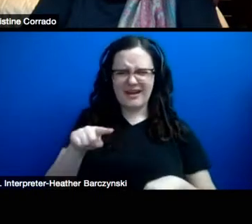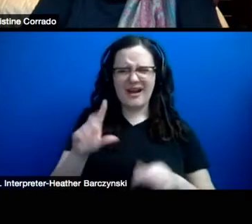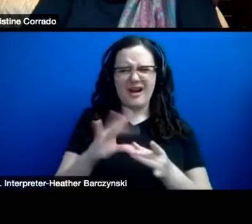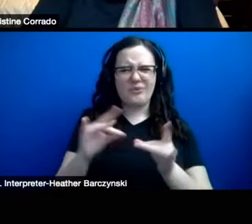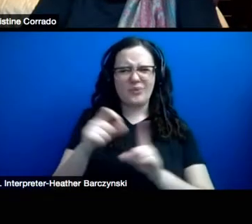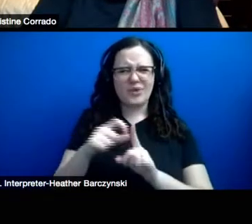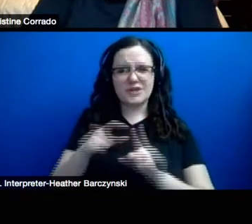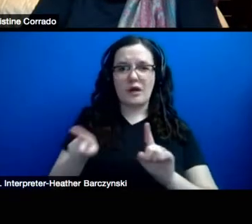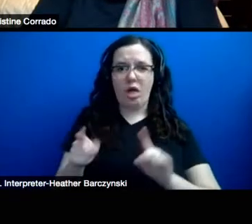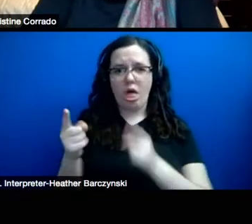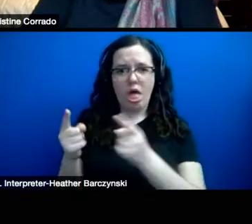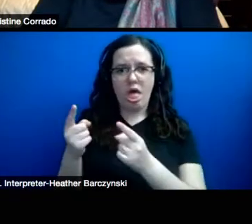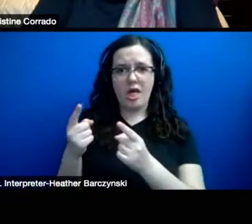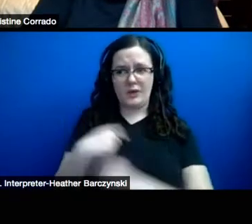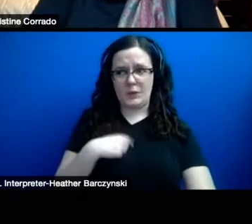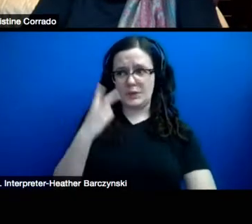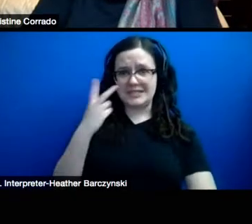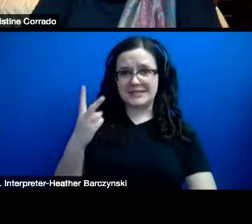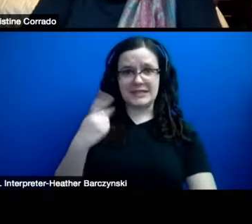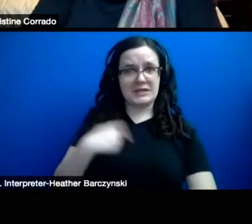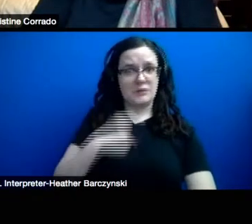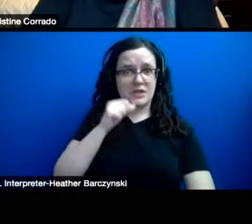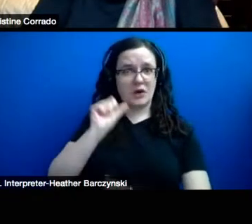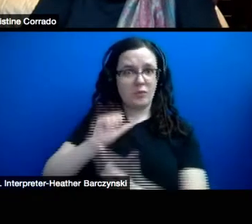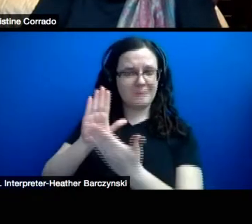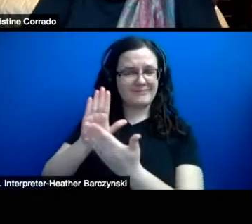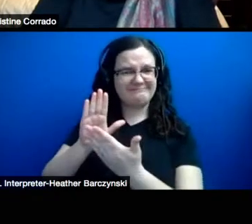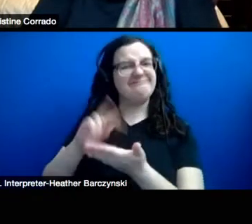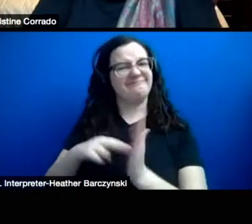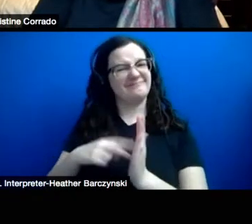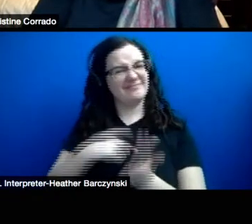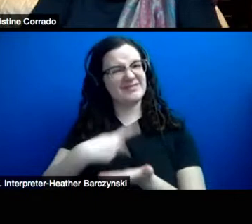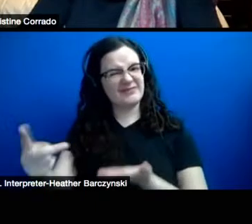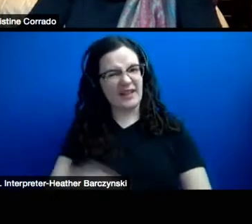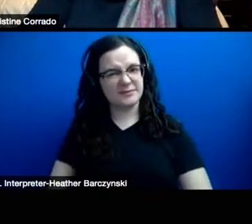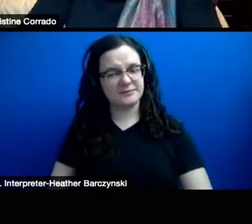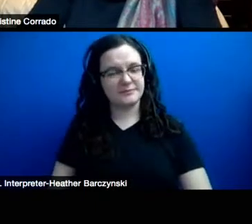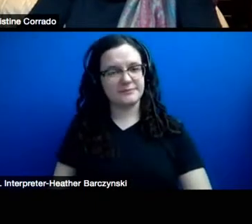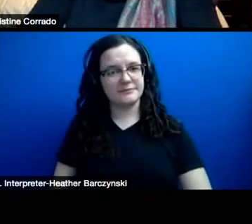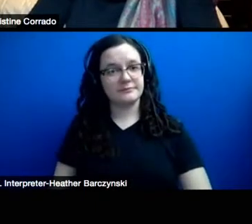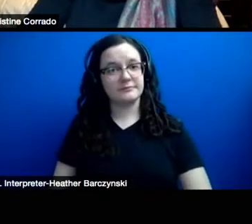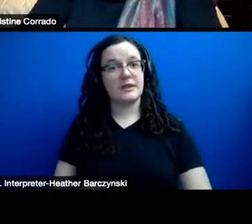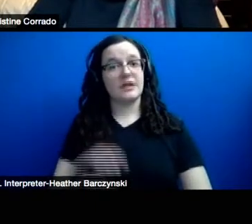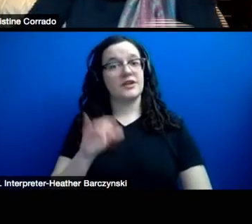too, we failed. I listened to that show